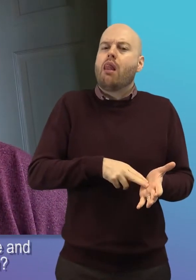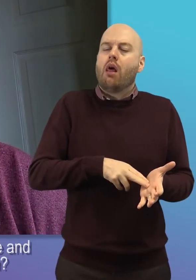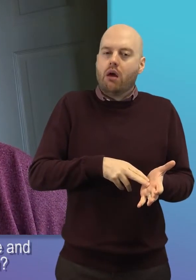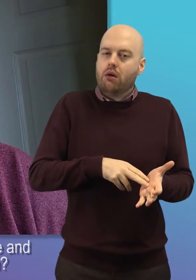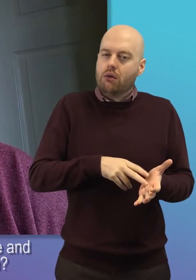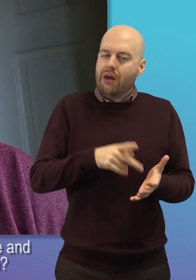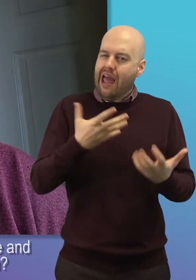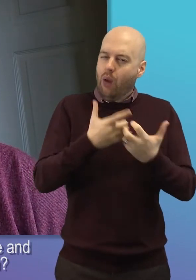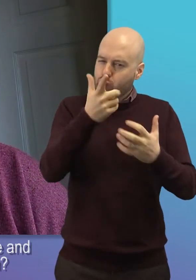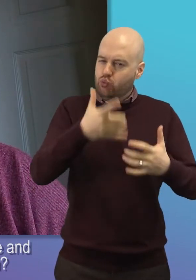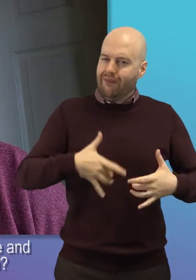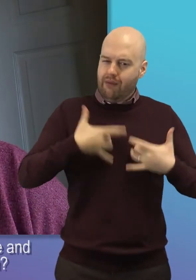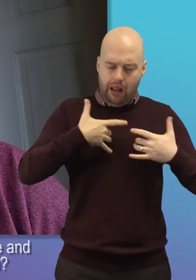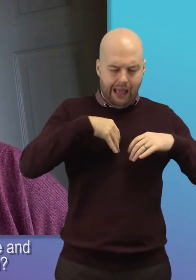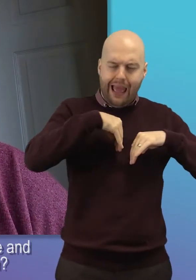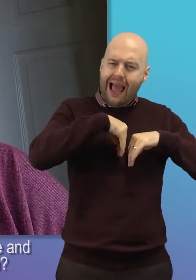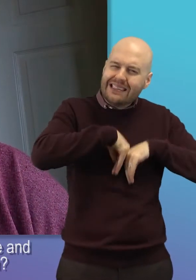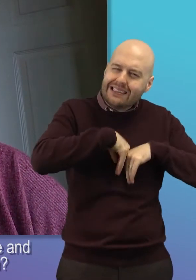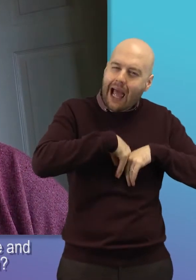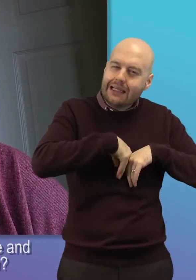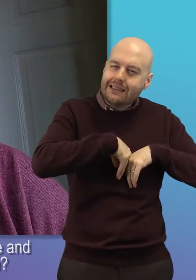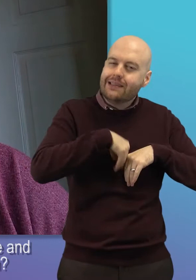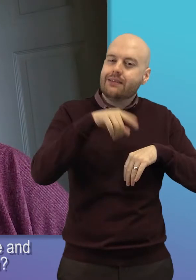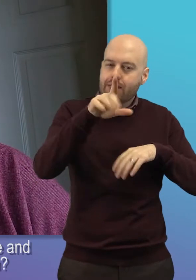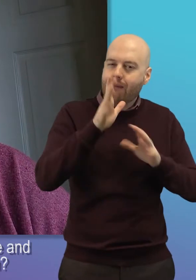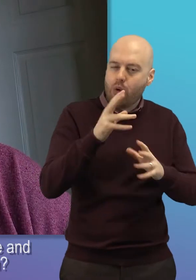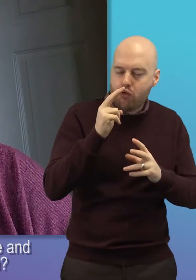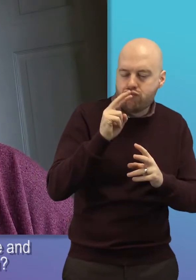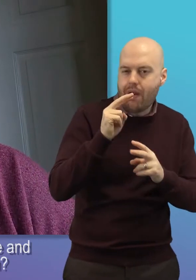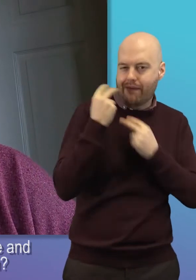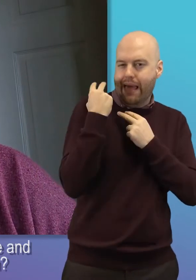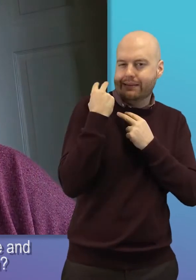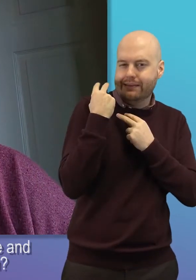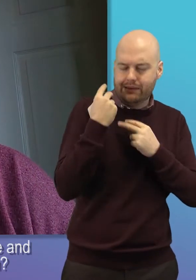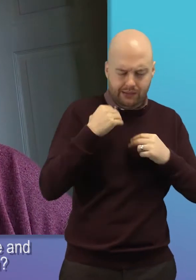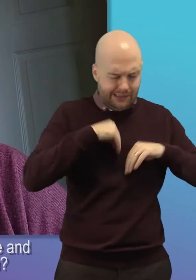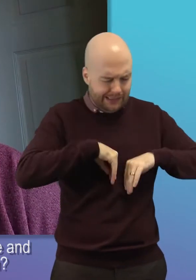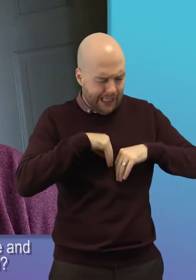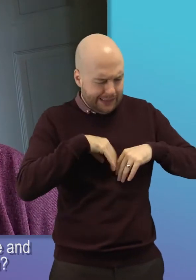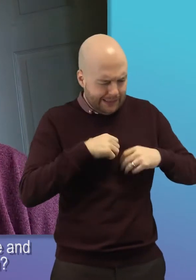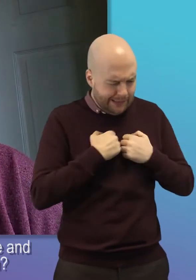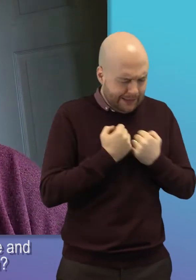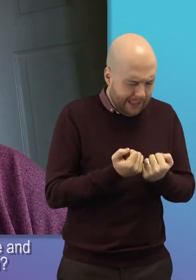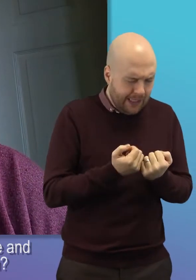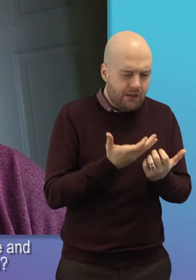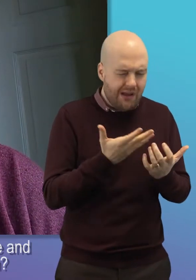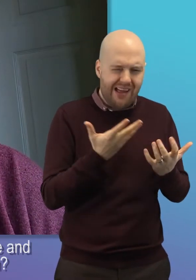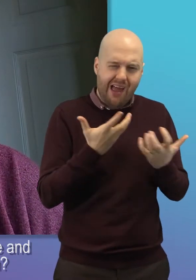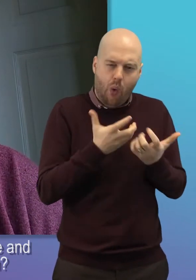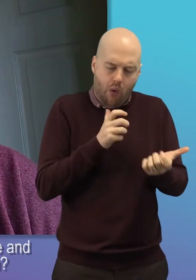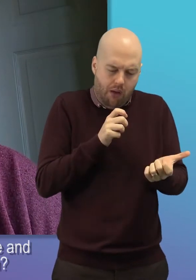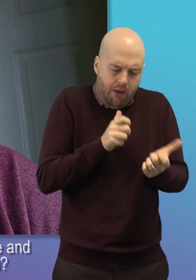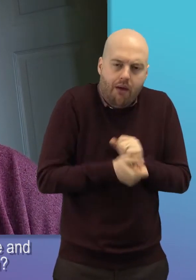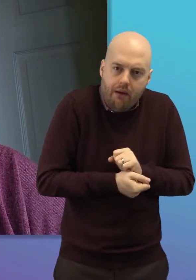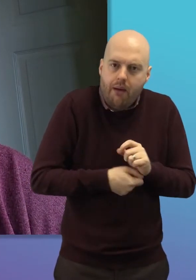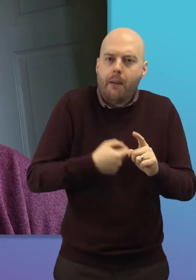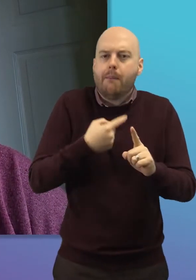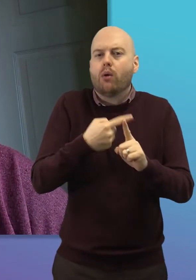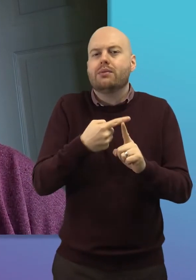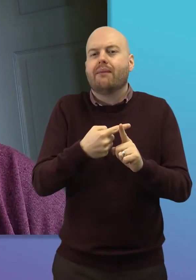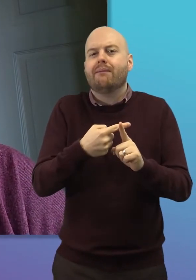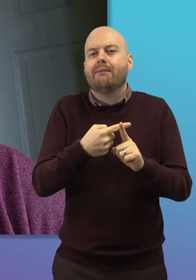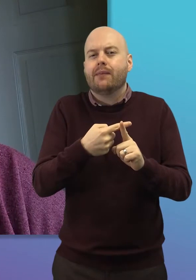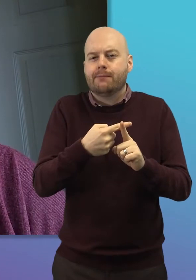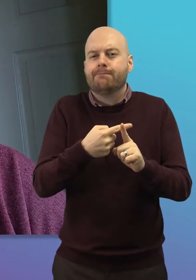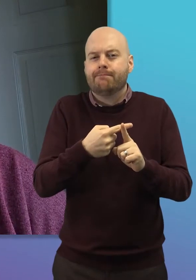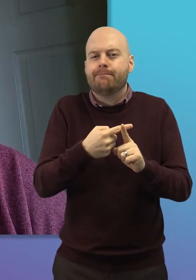highly self-critical, how do you feel inside? And what impact do you think that's going to have on you long term? Probably nothing